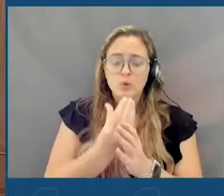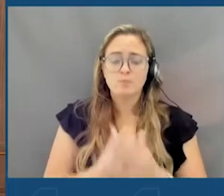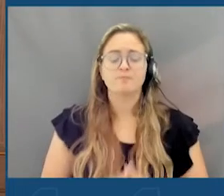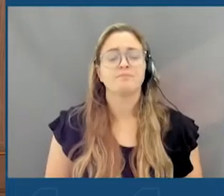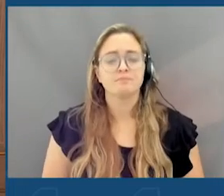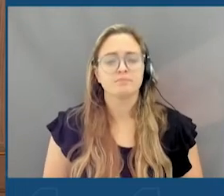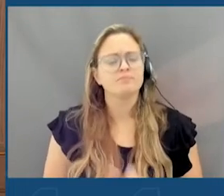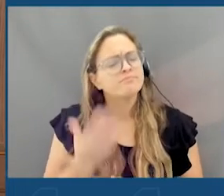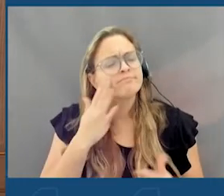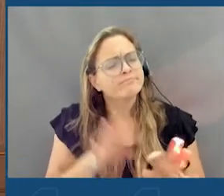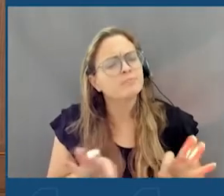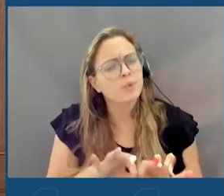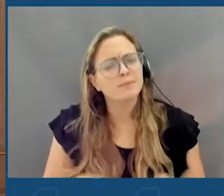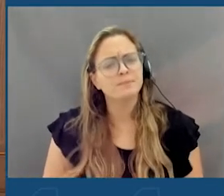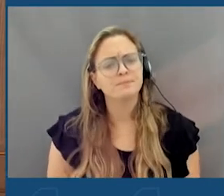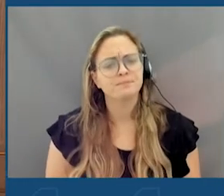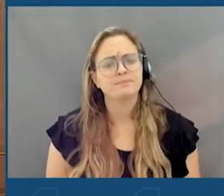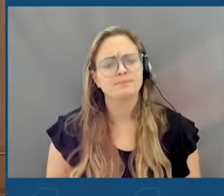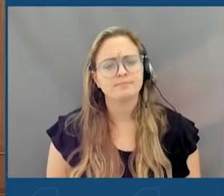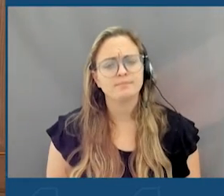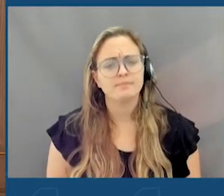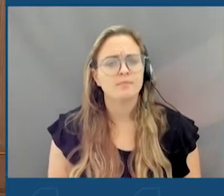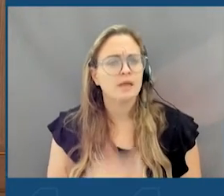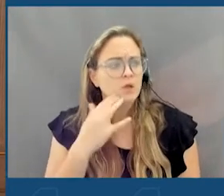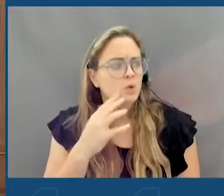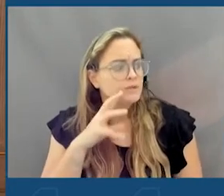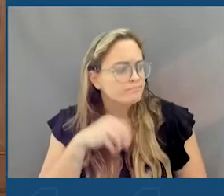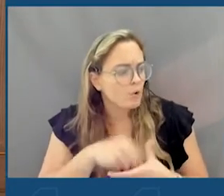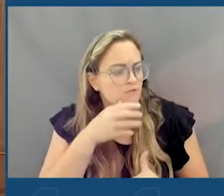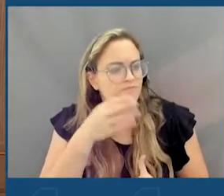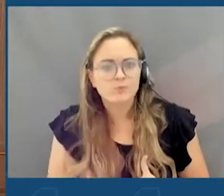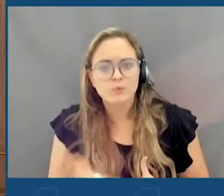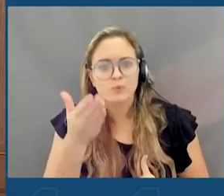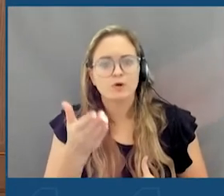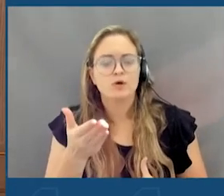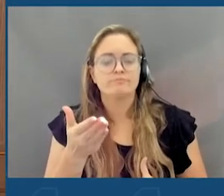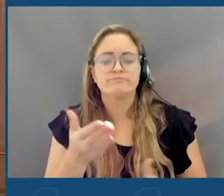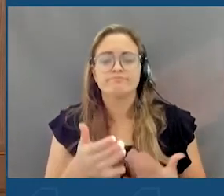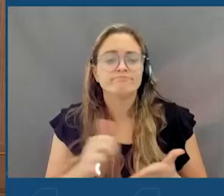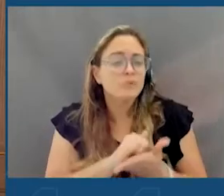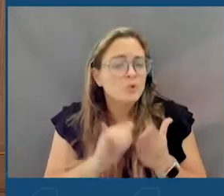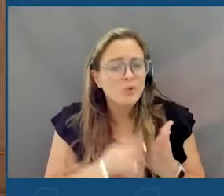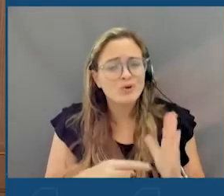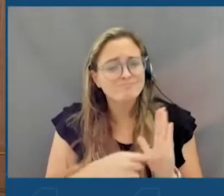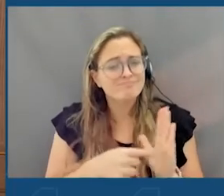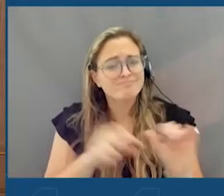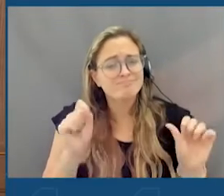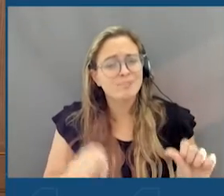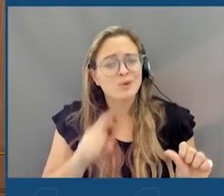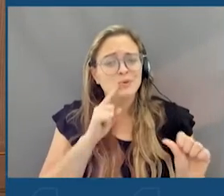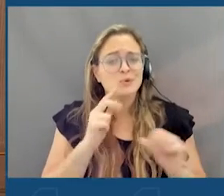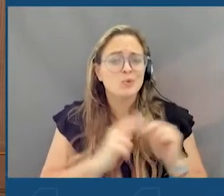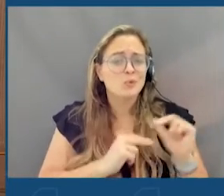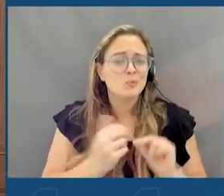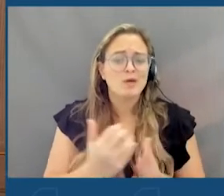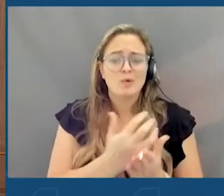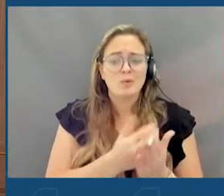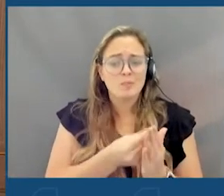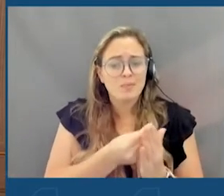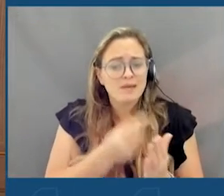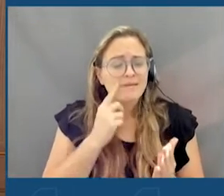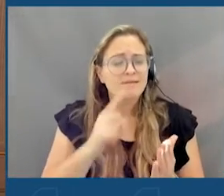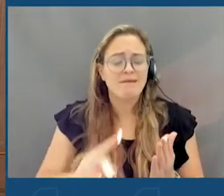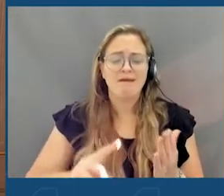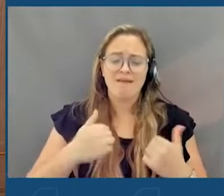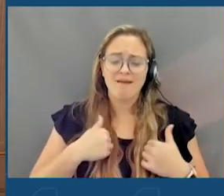how important this is. I know this is part of who you are. And every New Yorker deserves the ability to build that wealth and have that home. But there